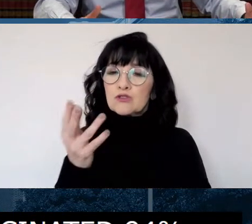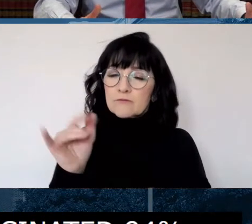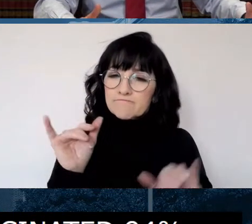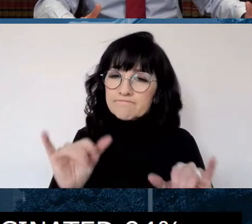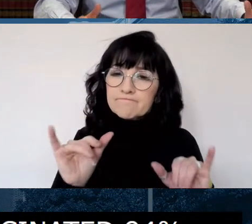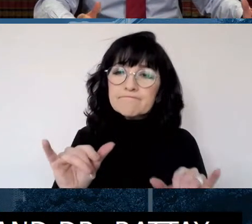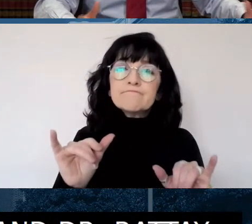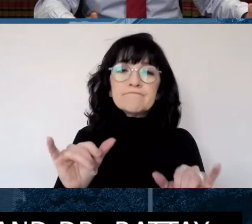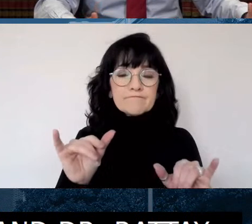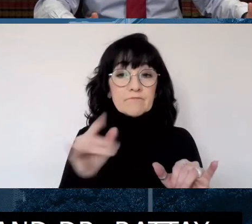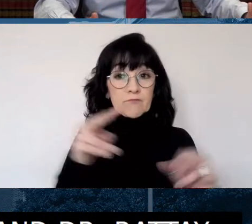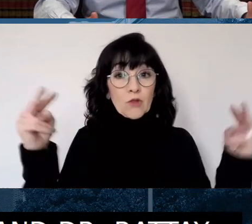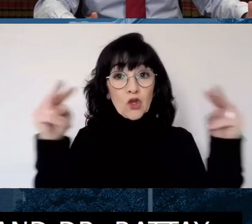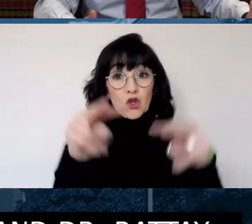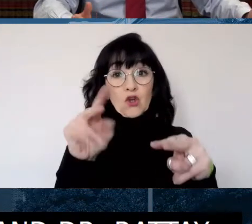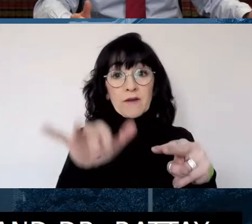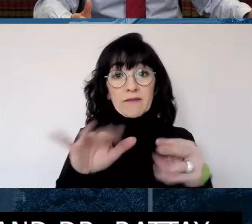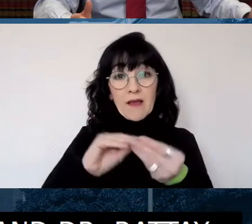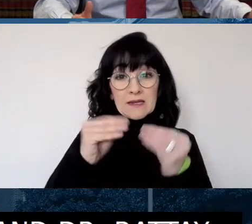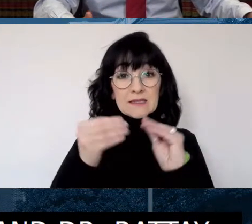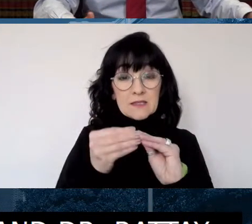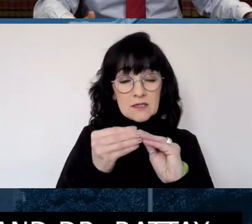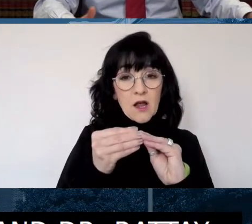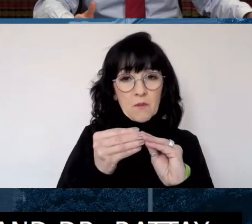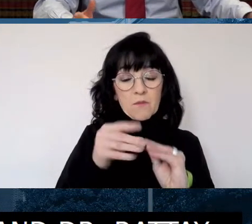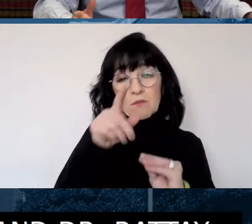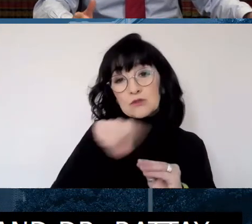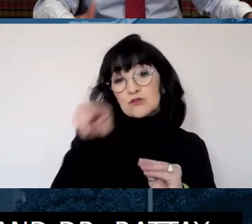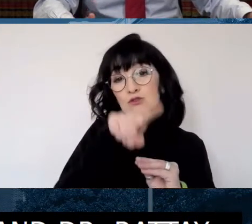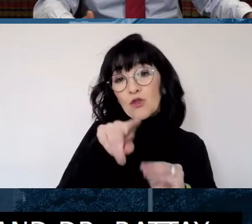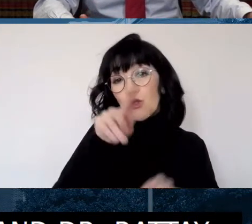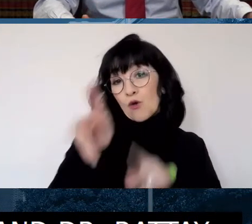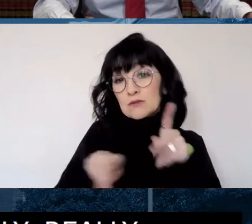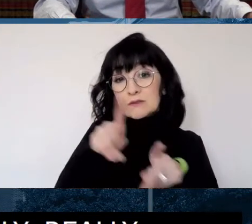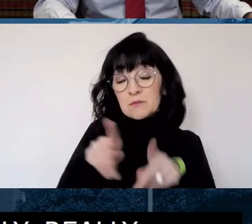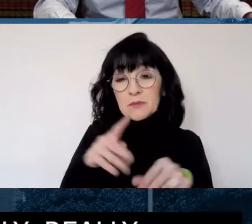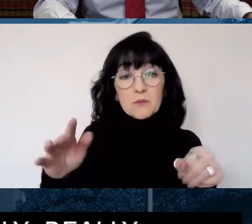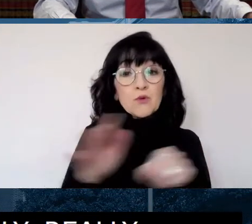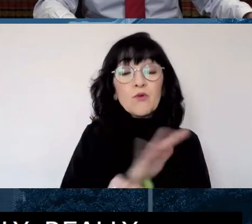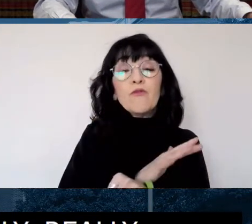numbers, those folks that are fully vaccinated with the two